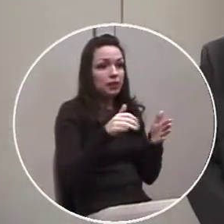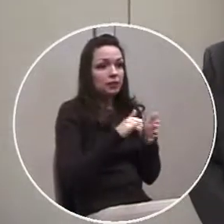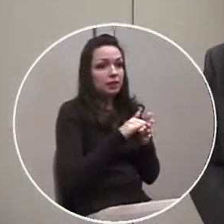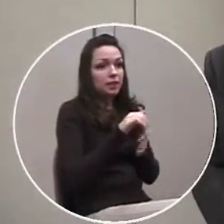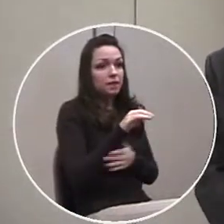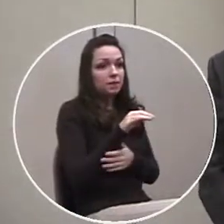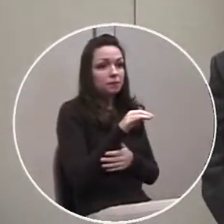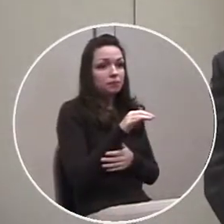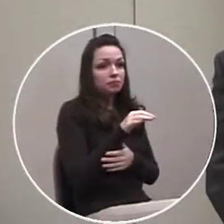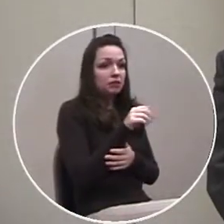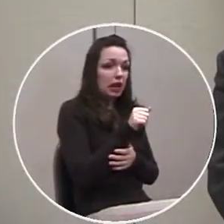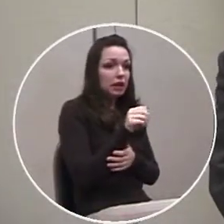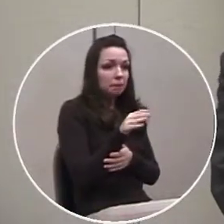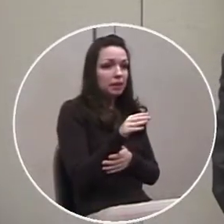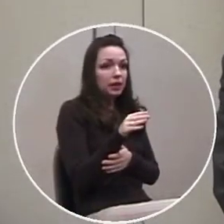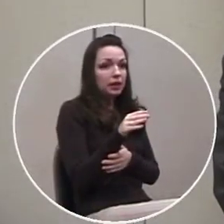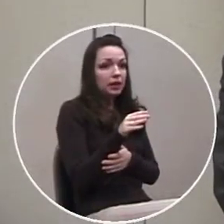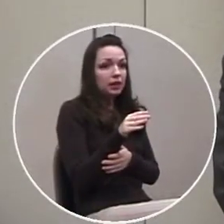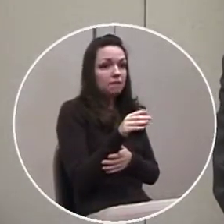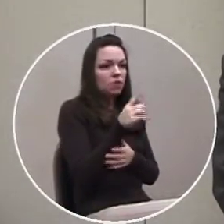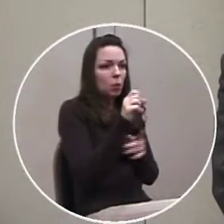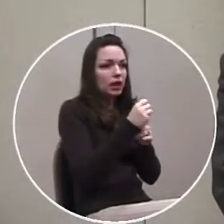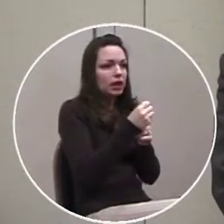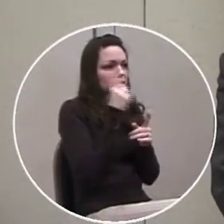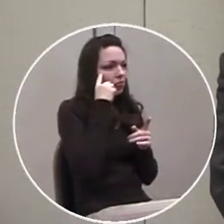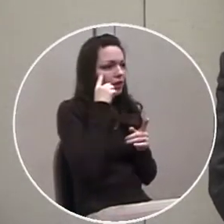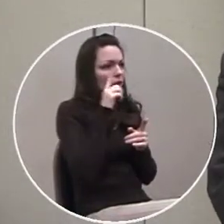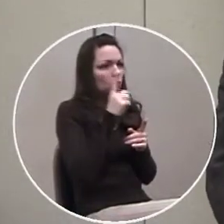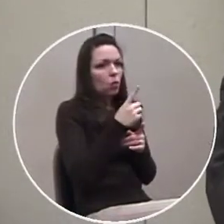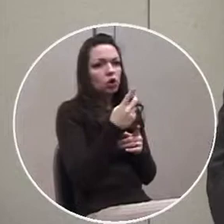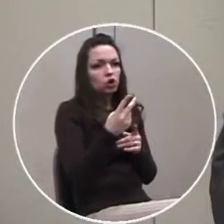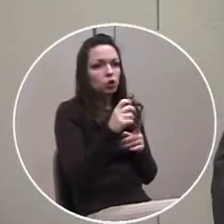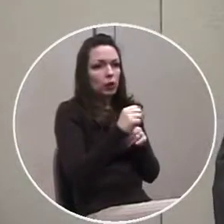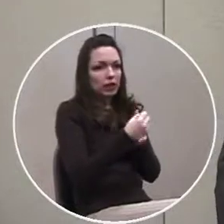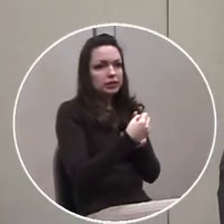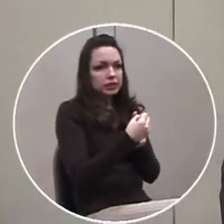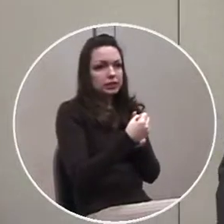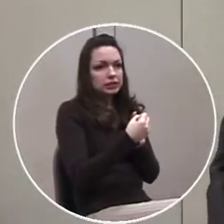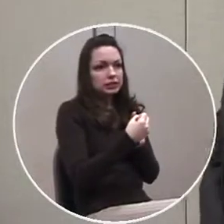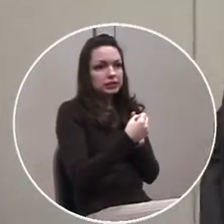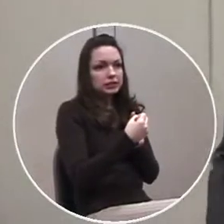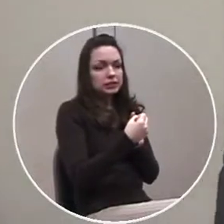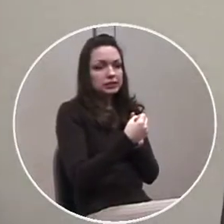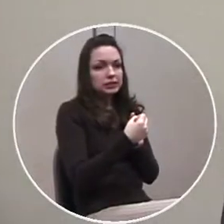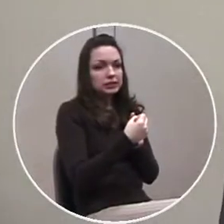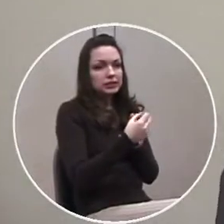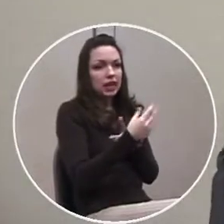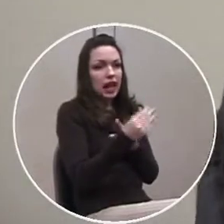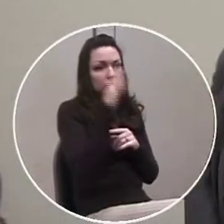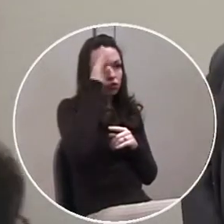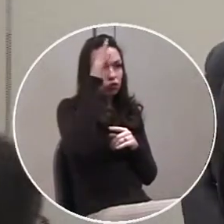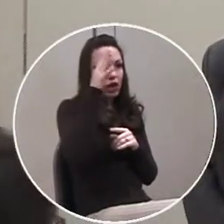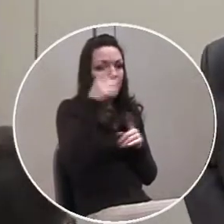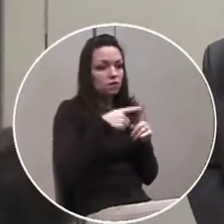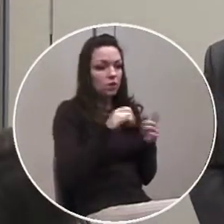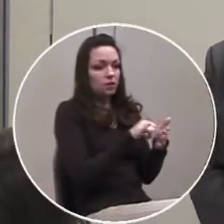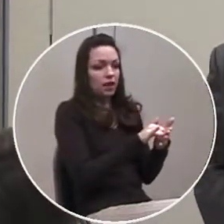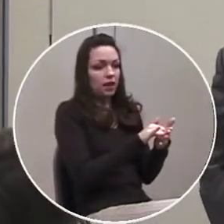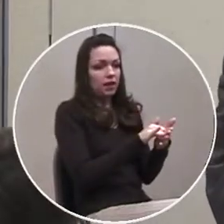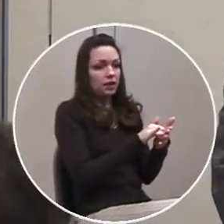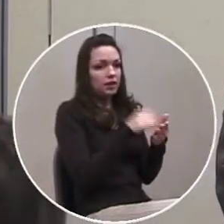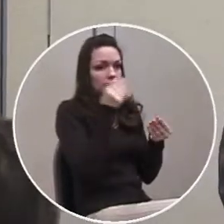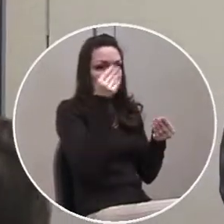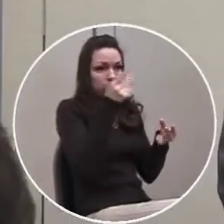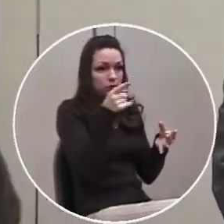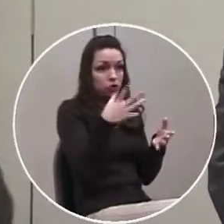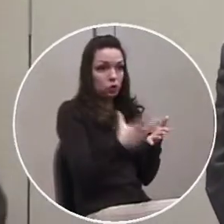and B on at least one case. Was it two? One or two, at least one. Okay. And to create out of that, out of the information